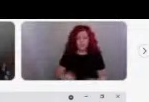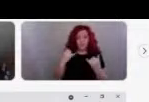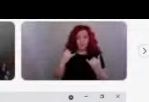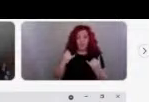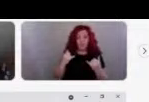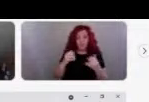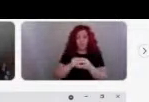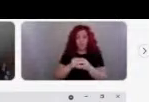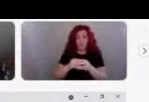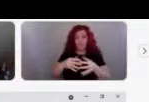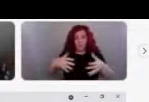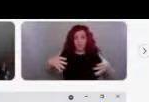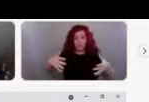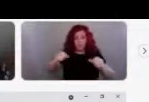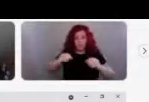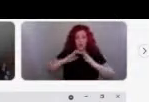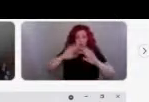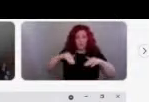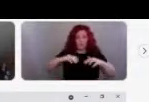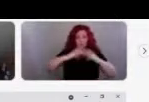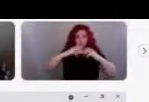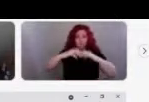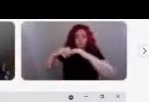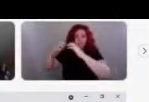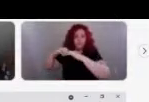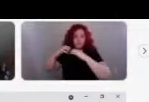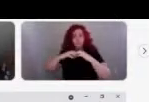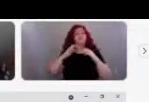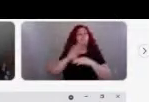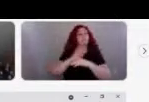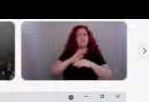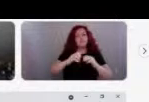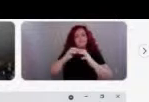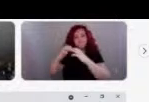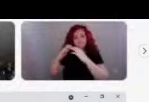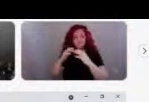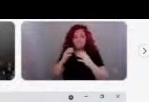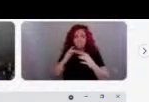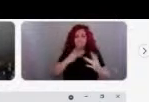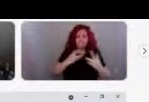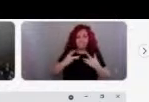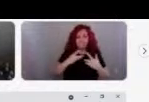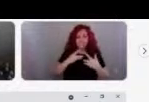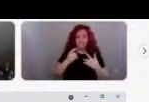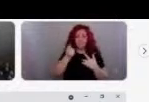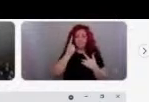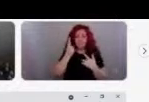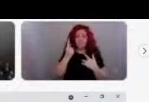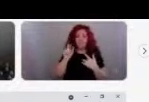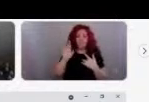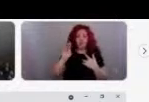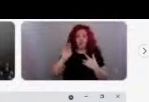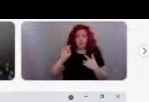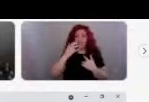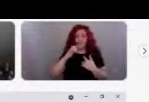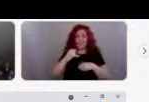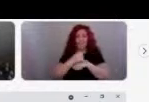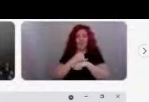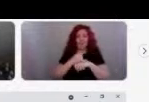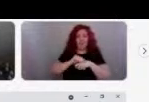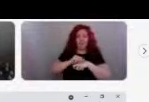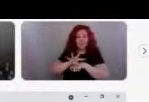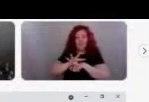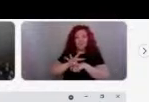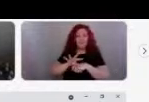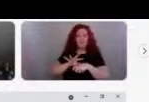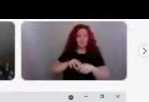is occurring out here is worrisome especially with understanding of the urban heat island effect this highly impacts water retention in our